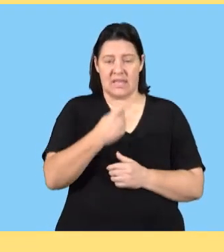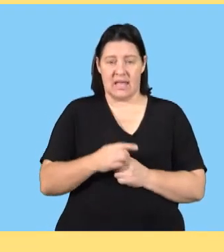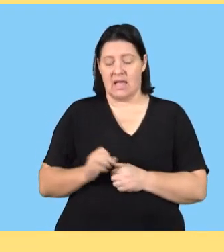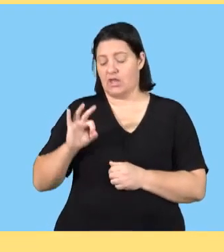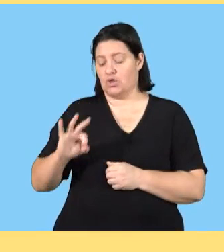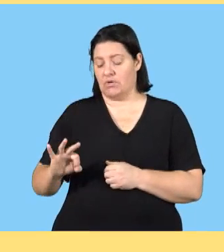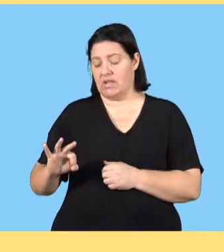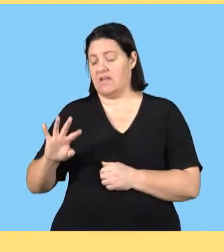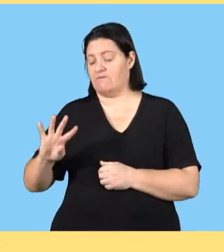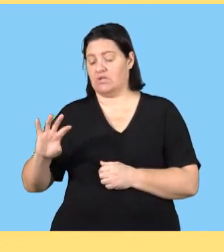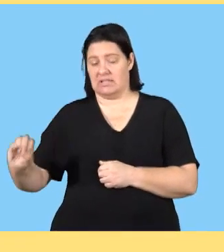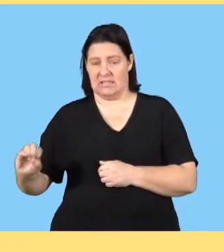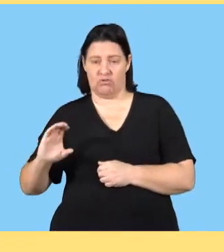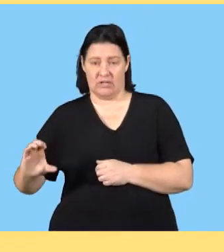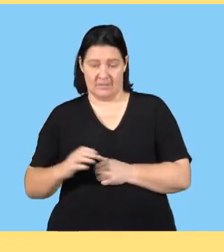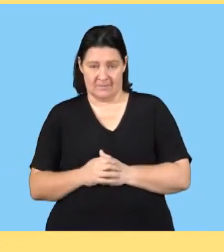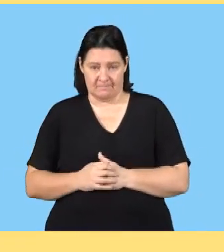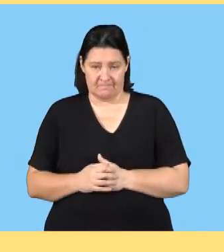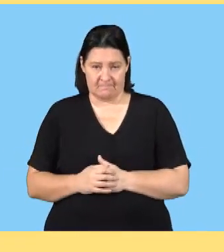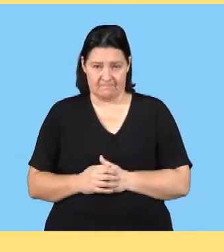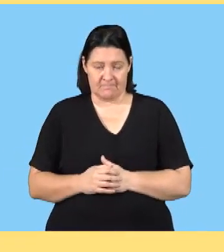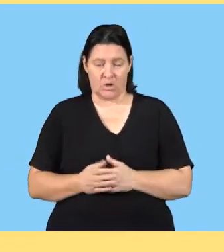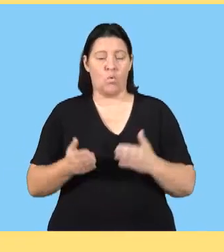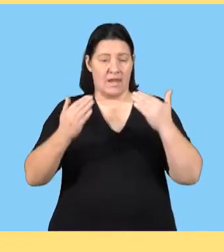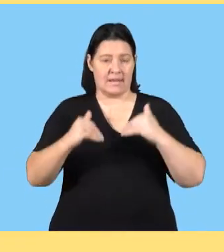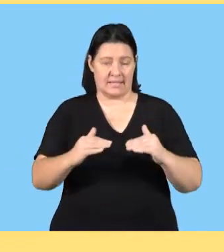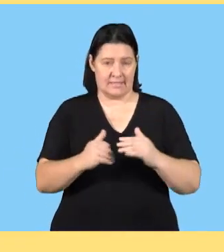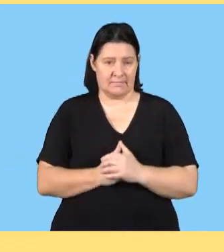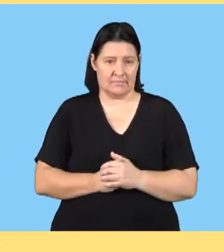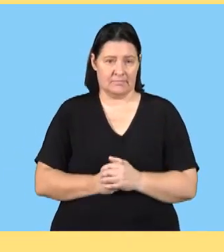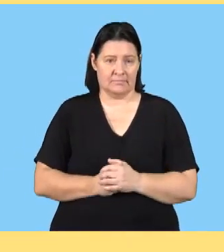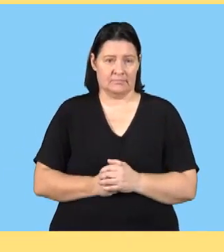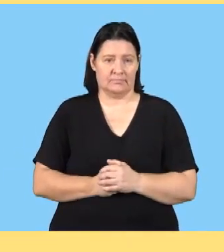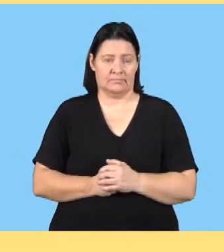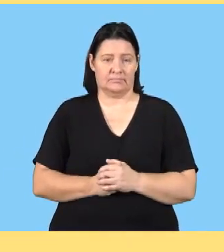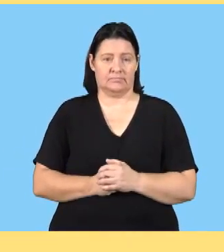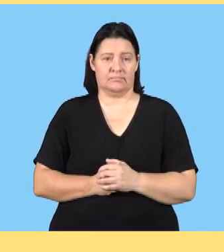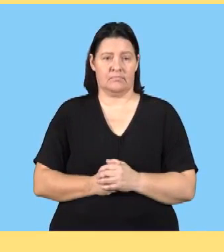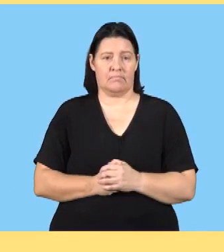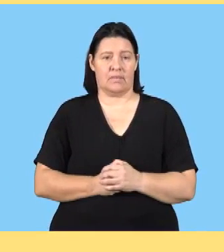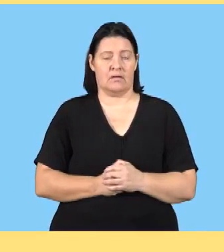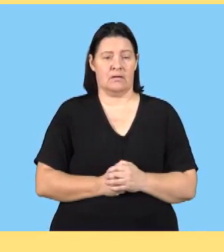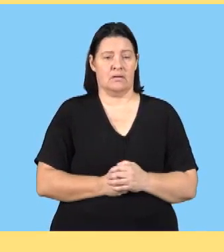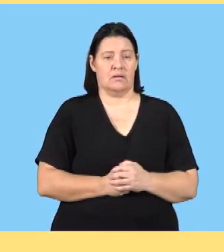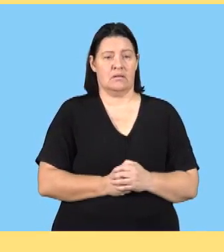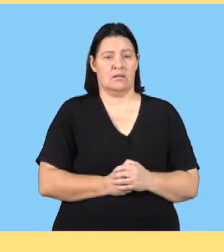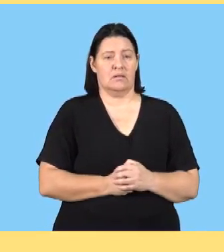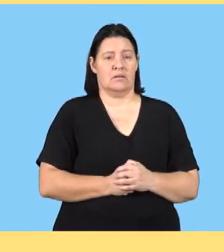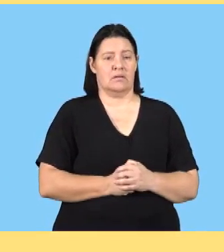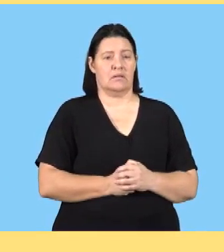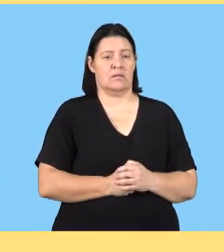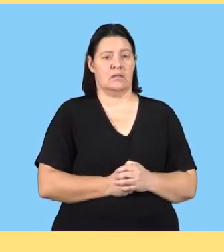and say 340. Let's go on to the next one. The next one reads,